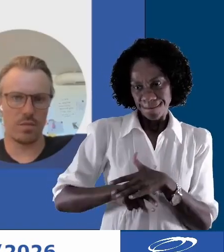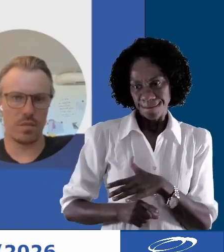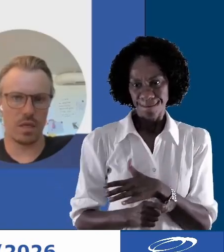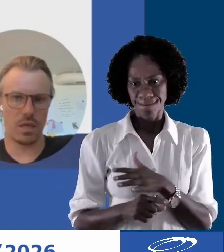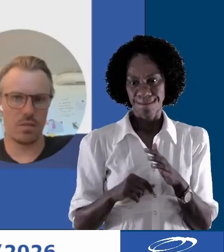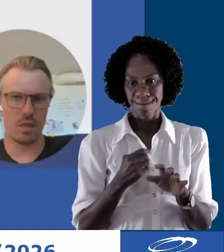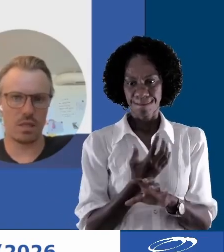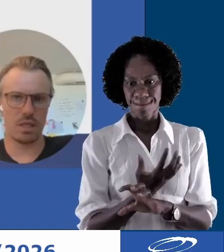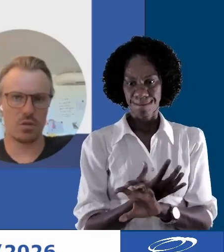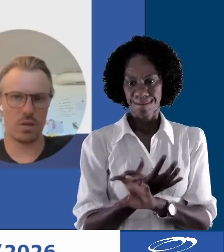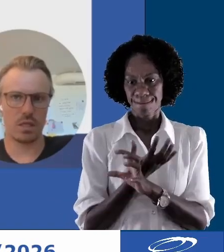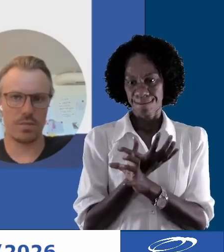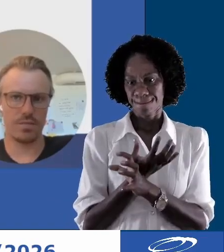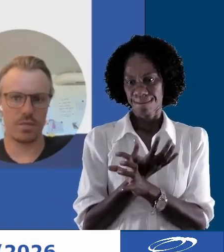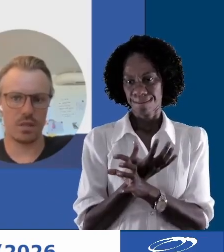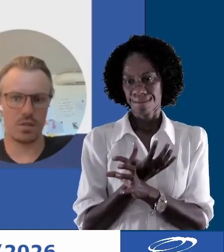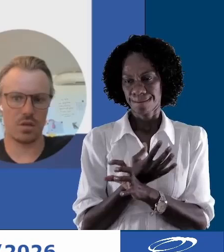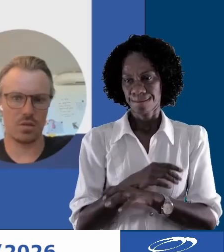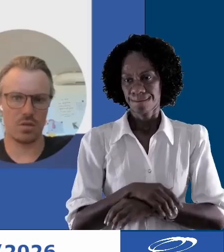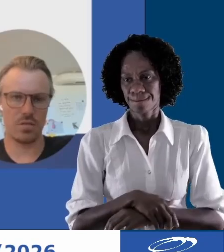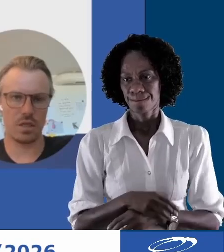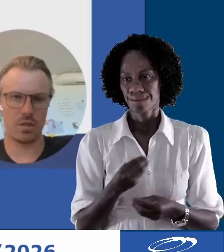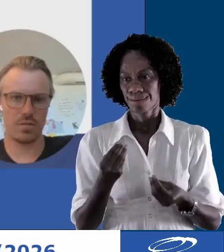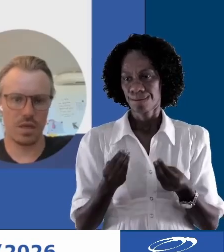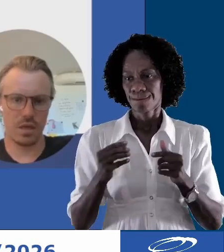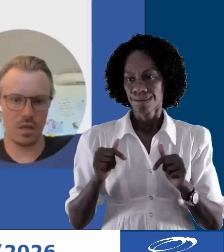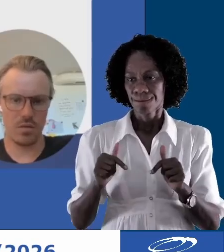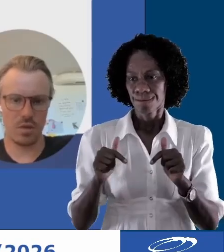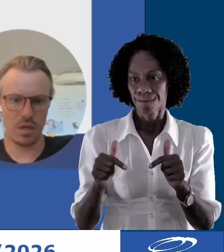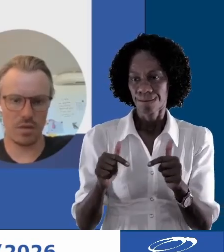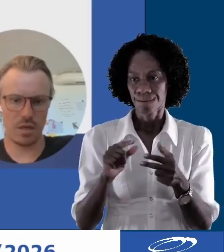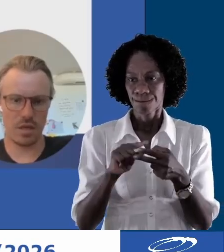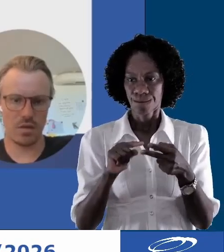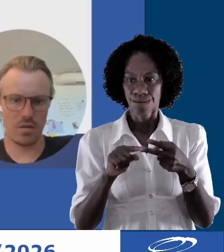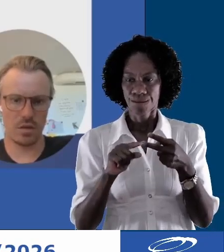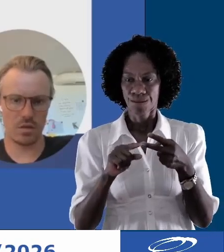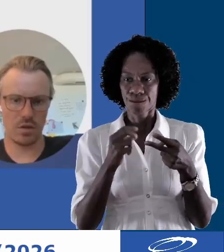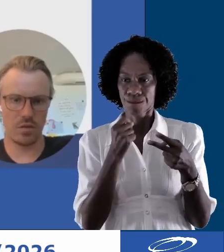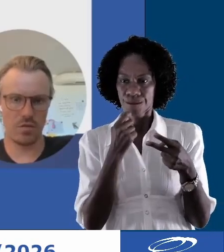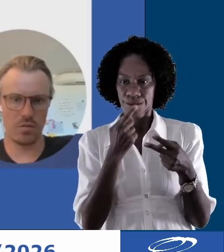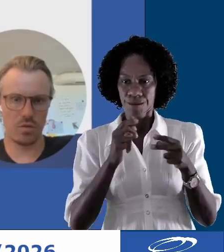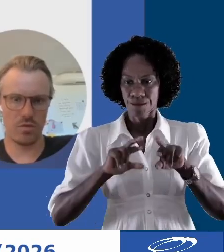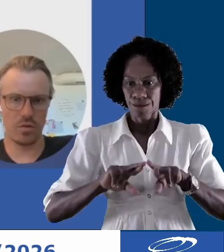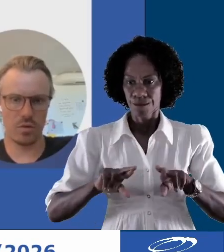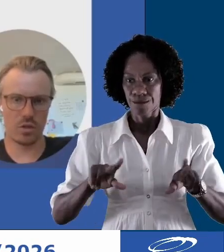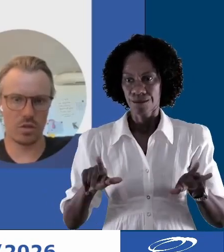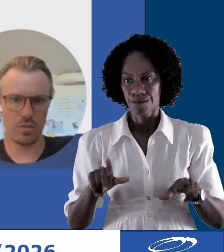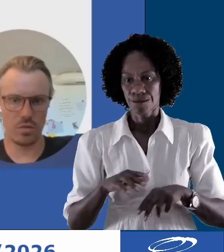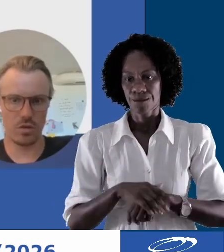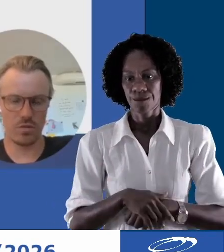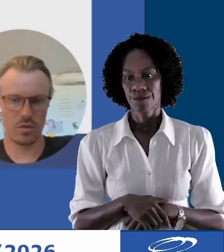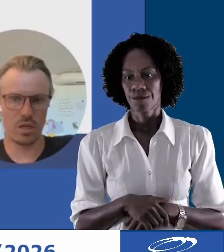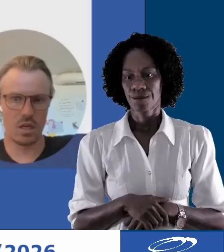cefepime and metazobactam. This is also in pigs. Here we have a catheter in the synovial fluid, which are the